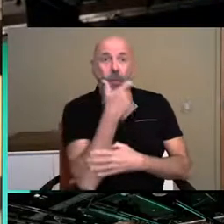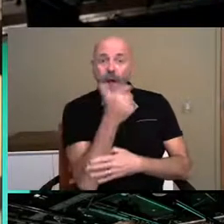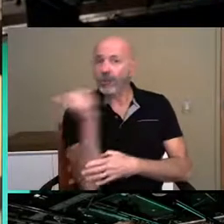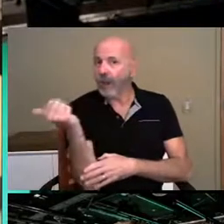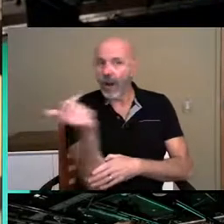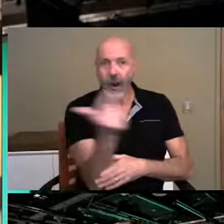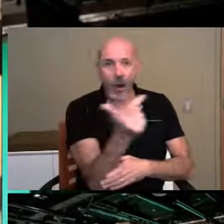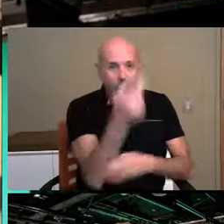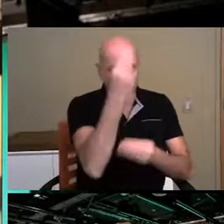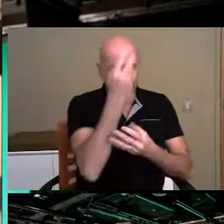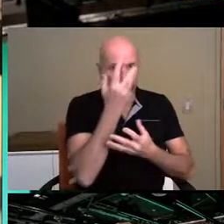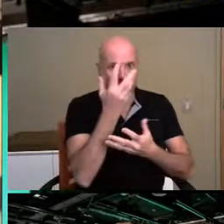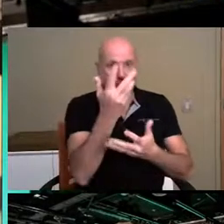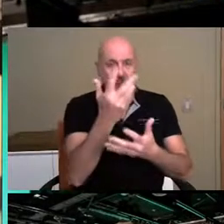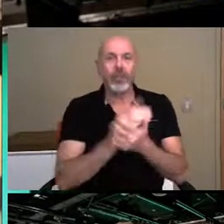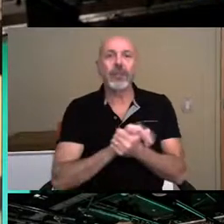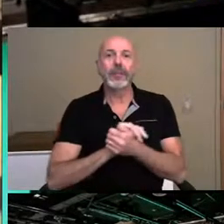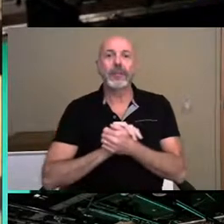those information,